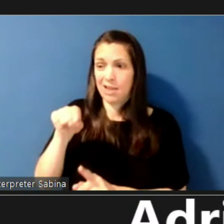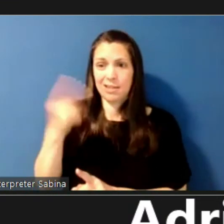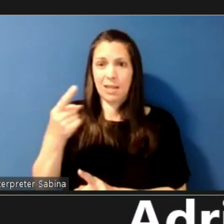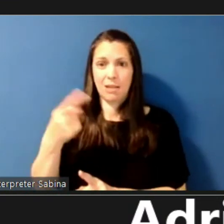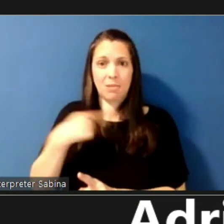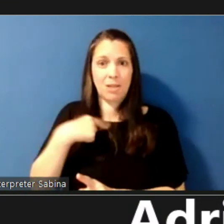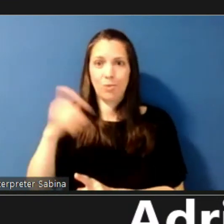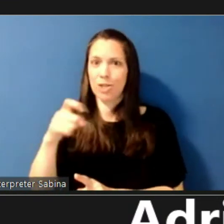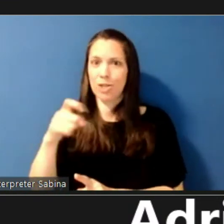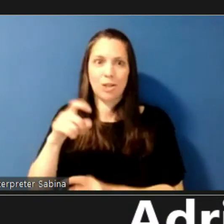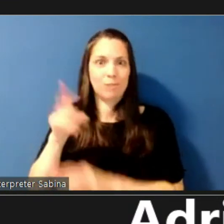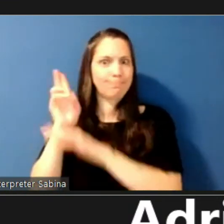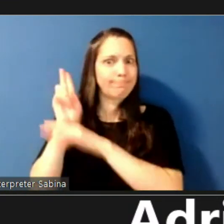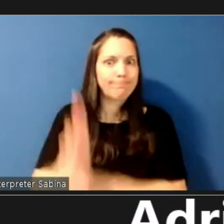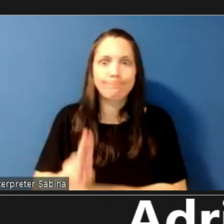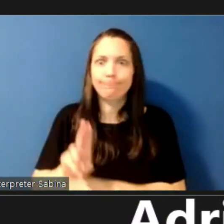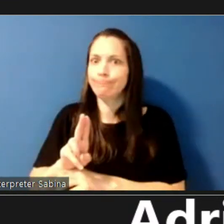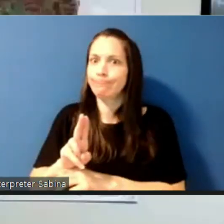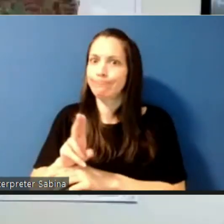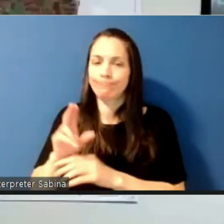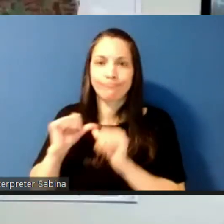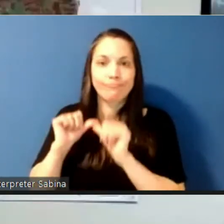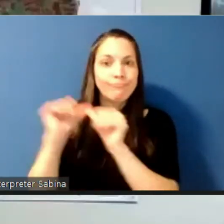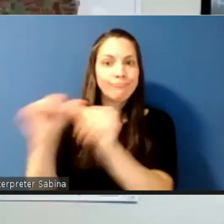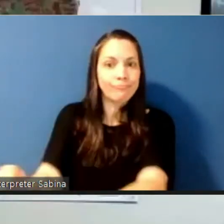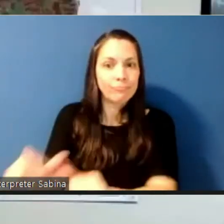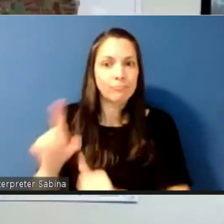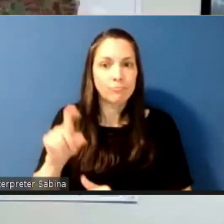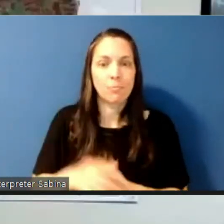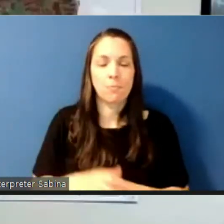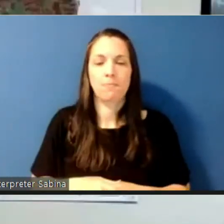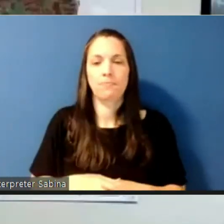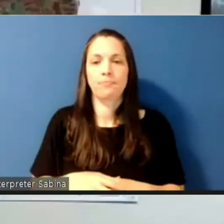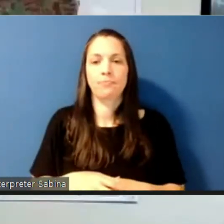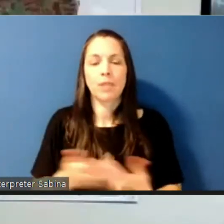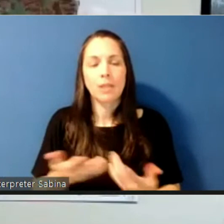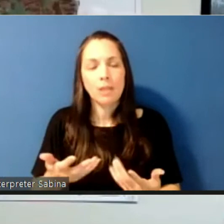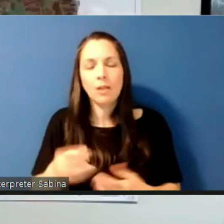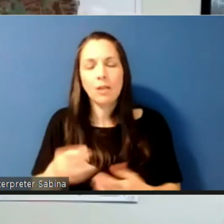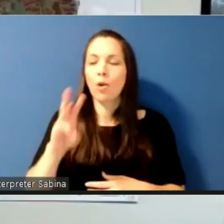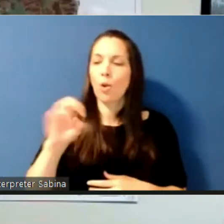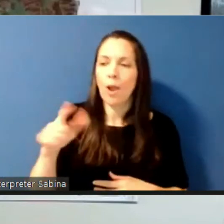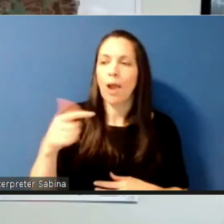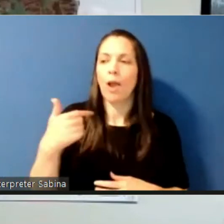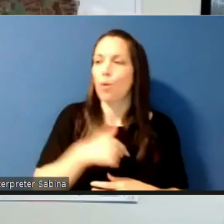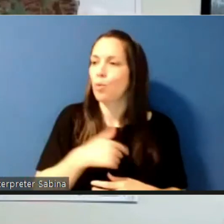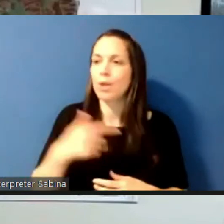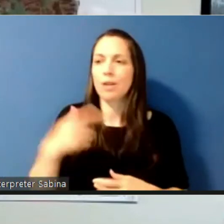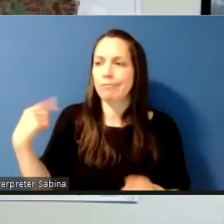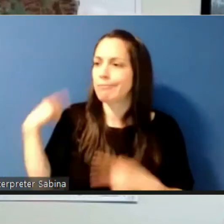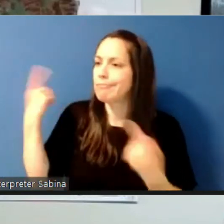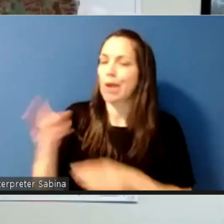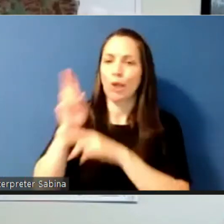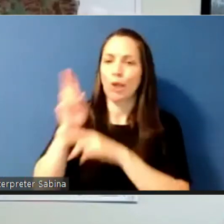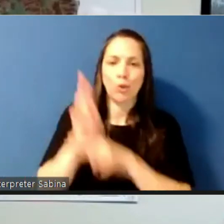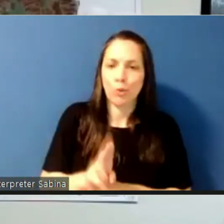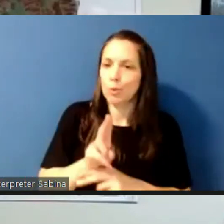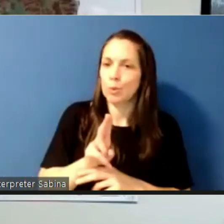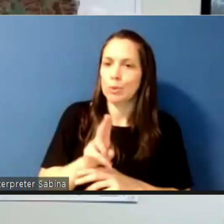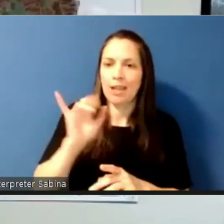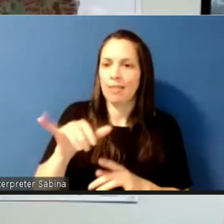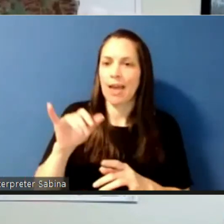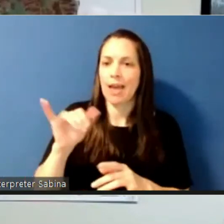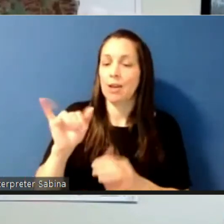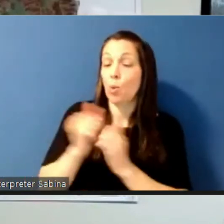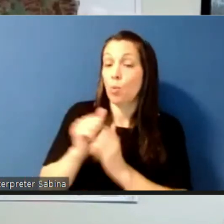a COVID booster? Well, we've gotten used to that with the flu, and we realized that, certainly with